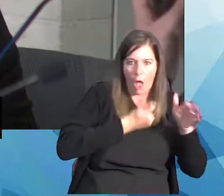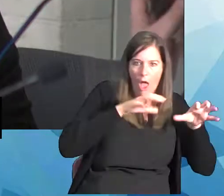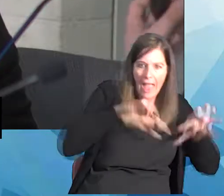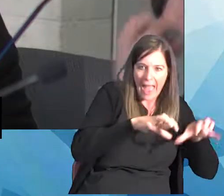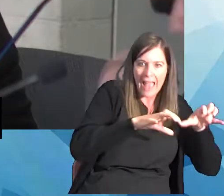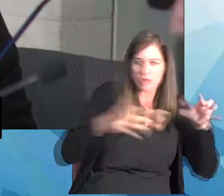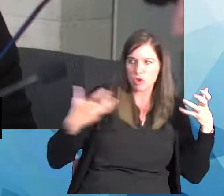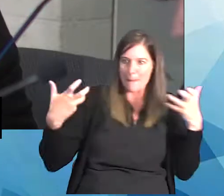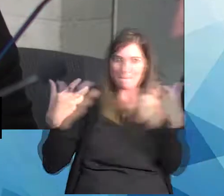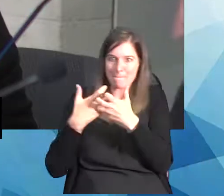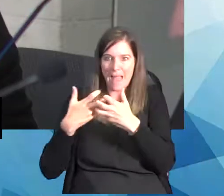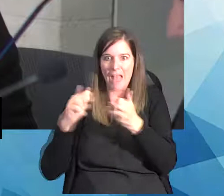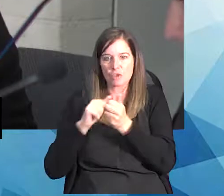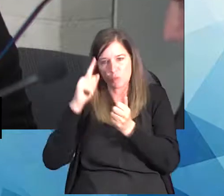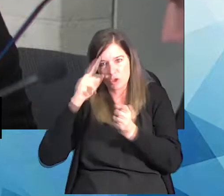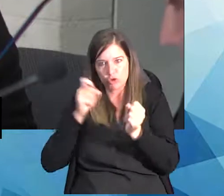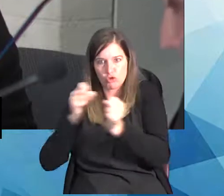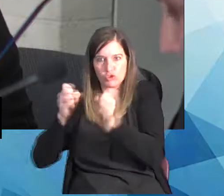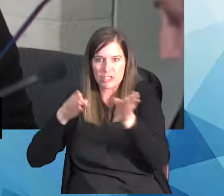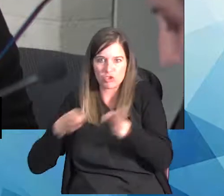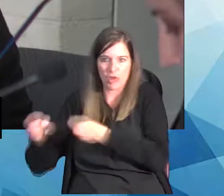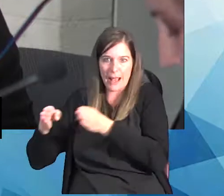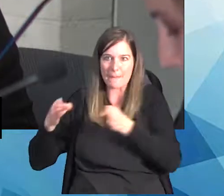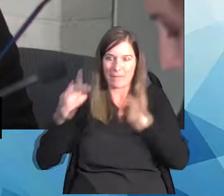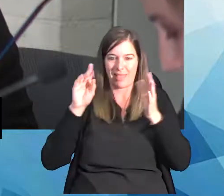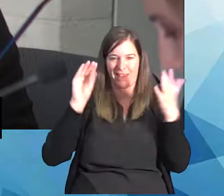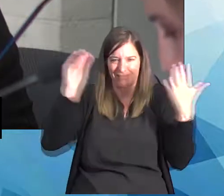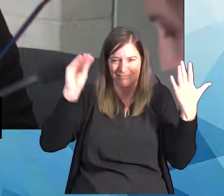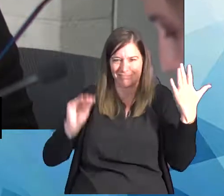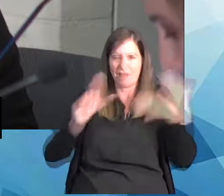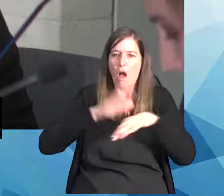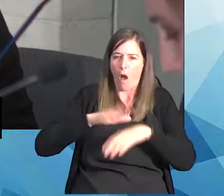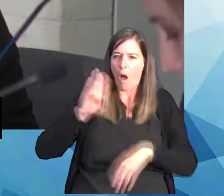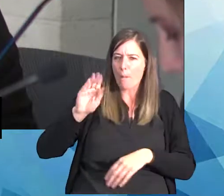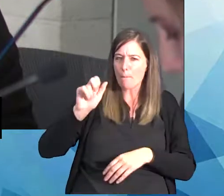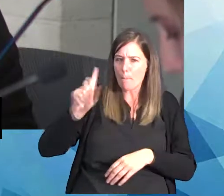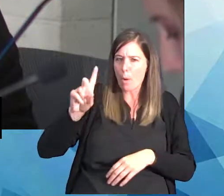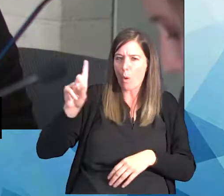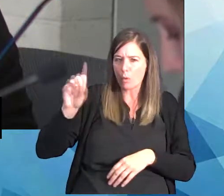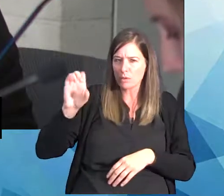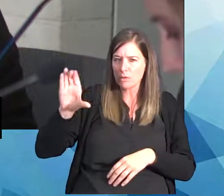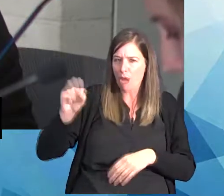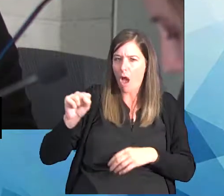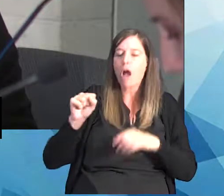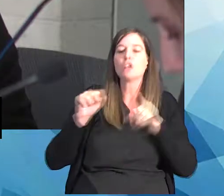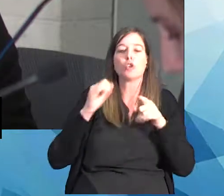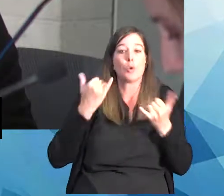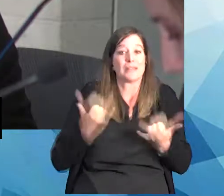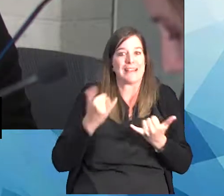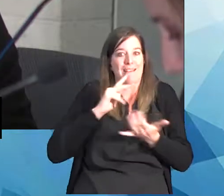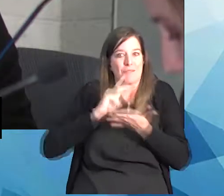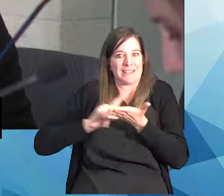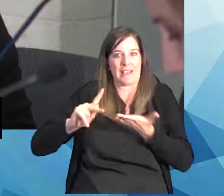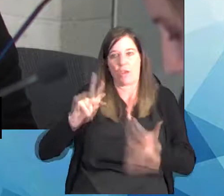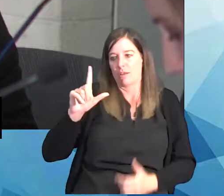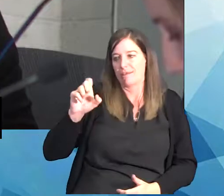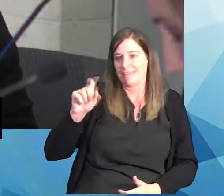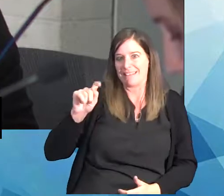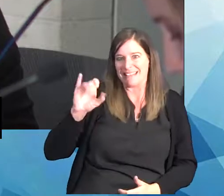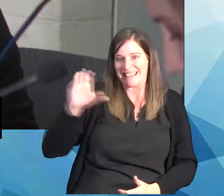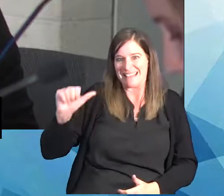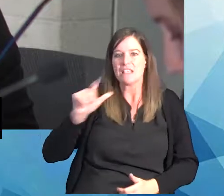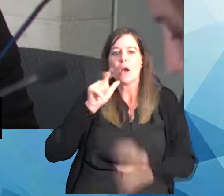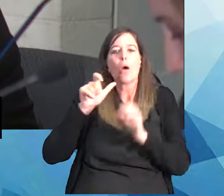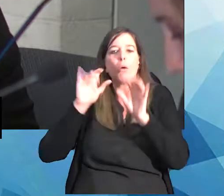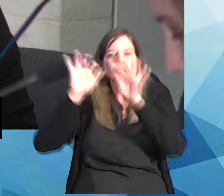that. Showed me another district that does that. And she's looking into learning to adapt our use of Board Docs to accommodate that. So